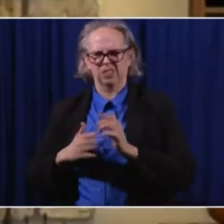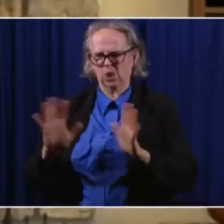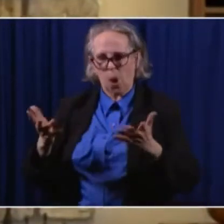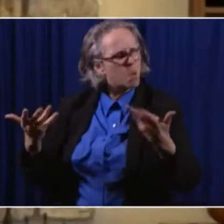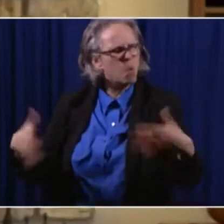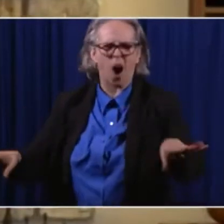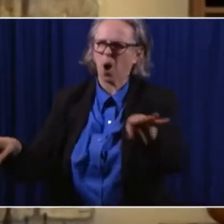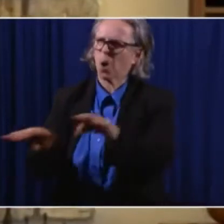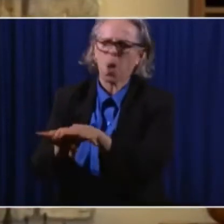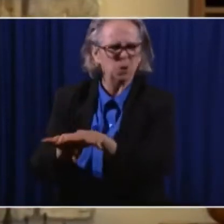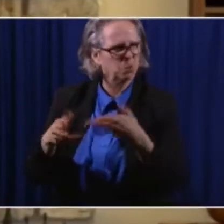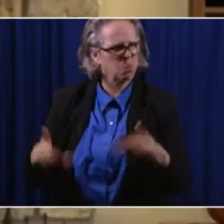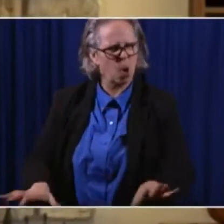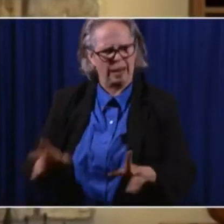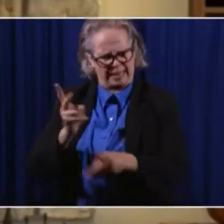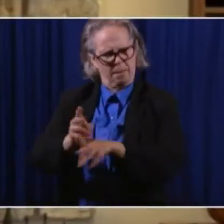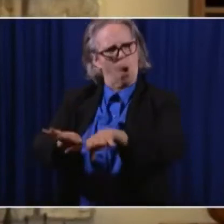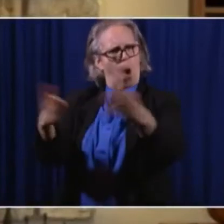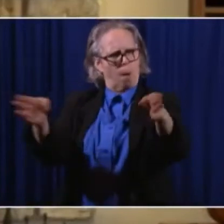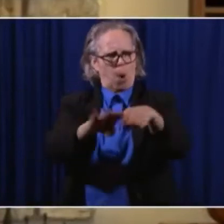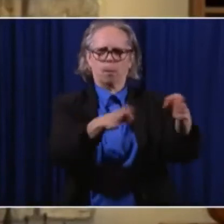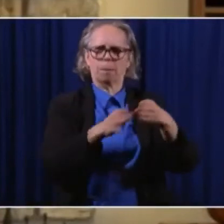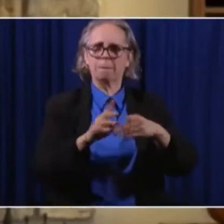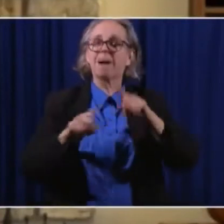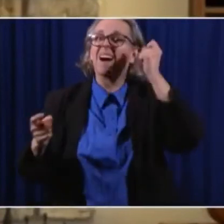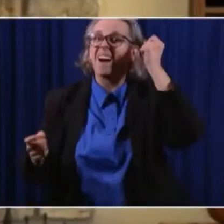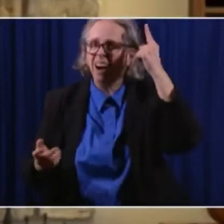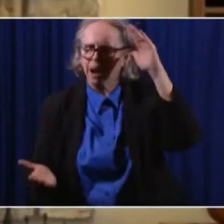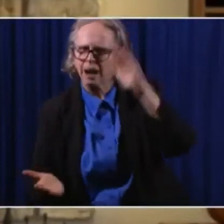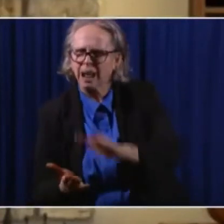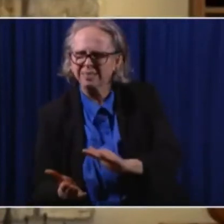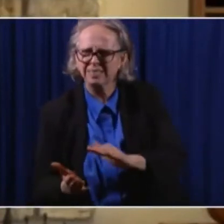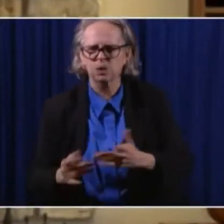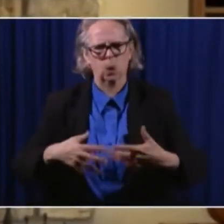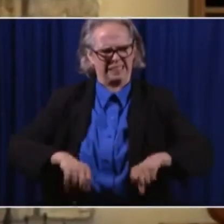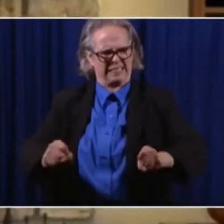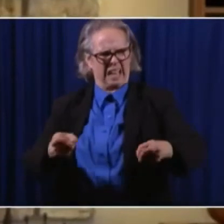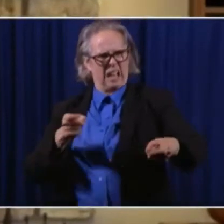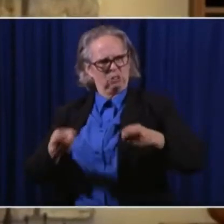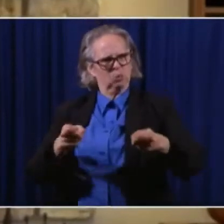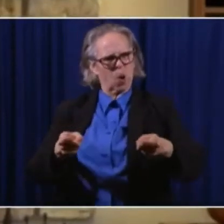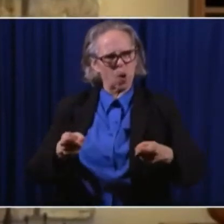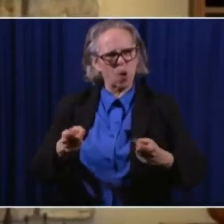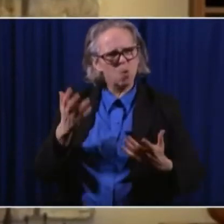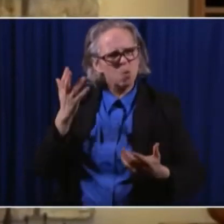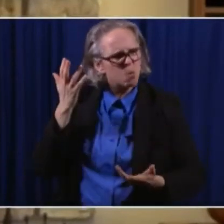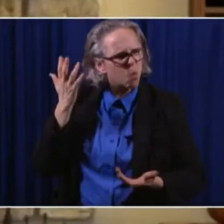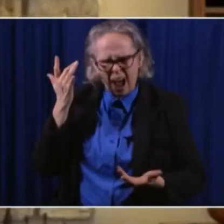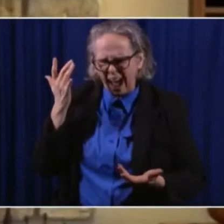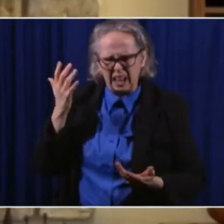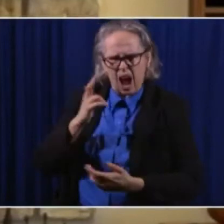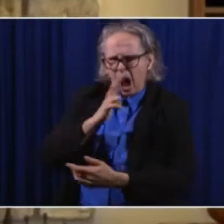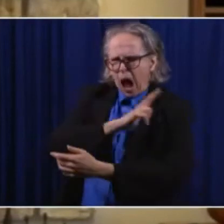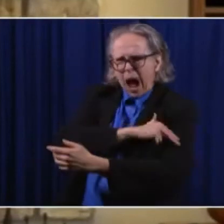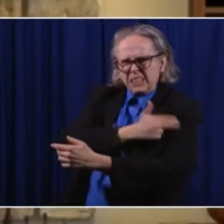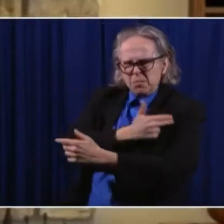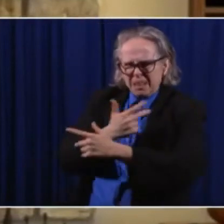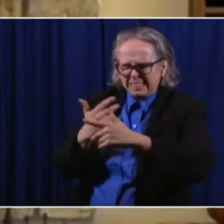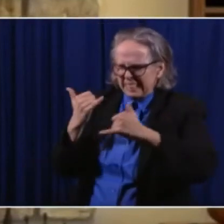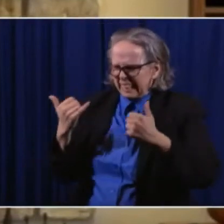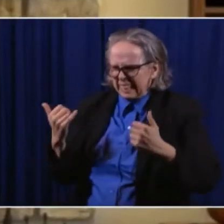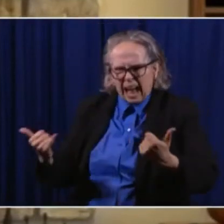our hospitals from being overrun. It's going to go a long way to keep our kids in school. It's going to go a long way to keep our loved ones